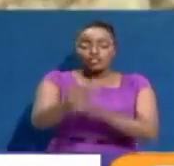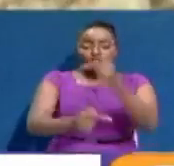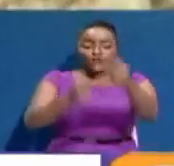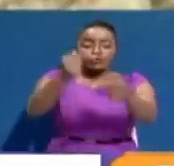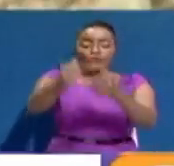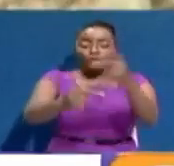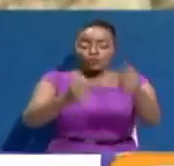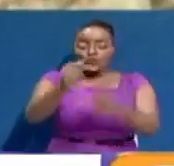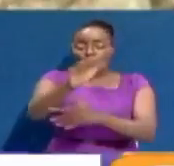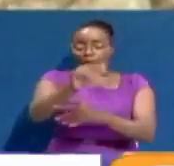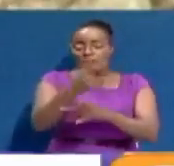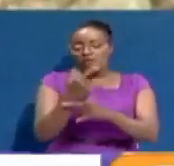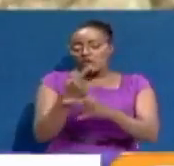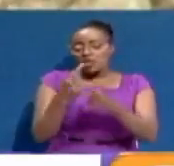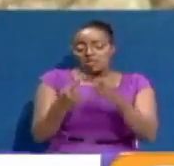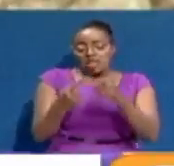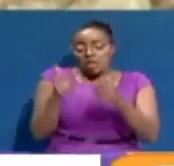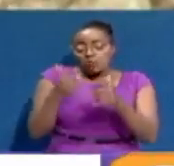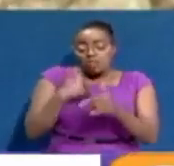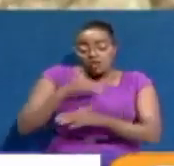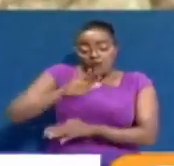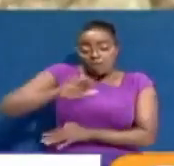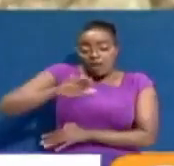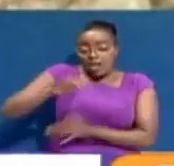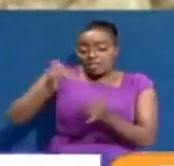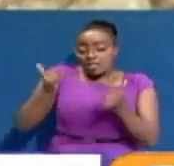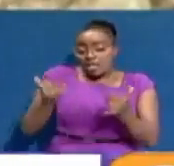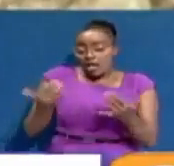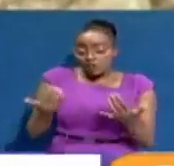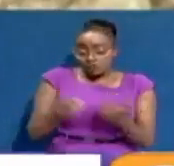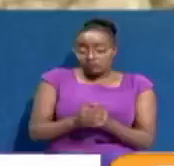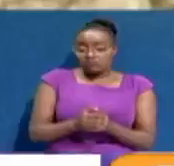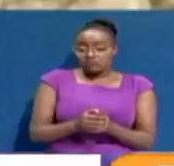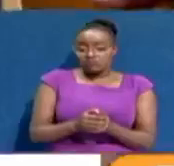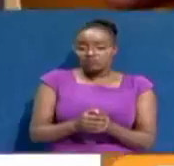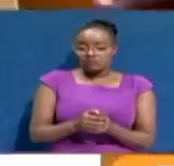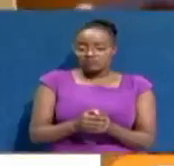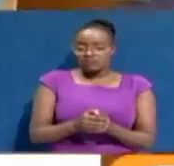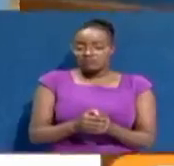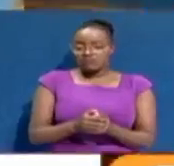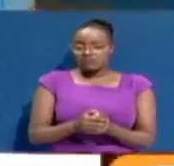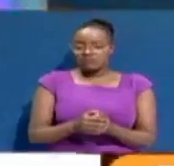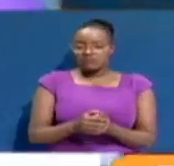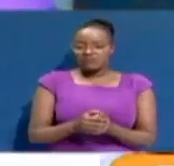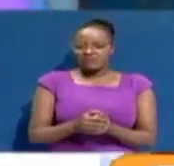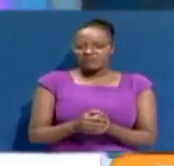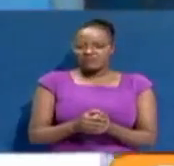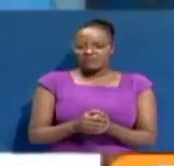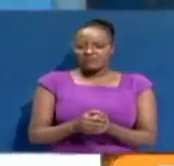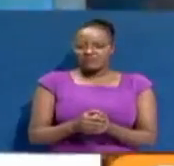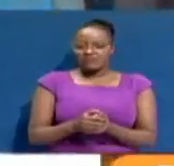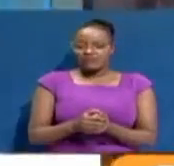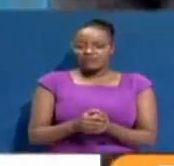kuendeleza maendeleo kwa miaka yenye yako nayo hapa duniani.